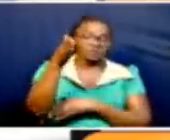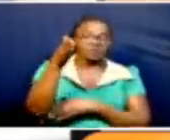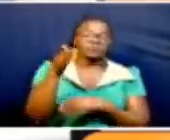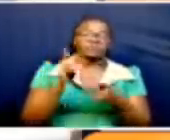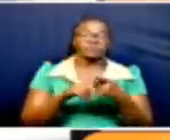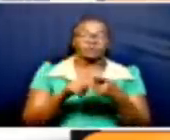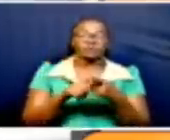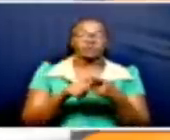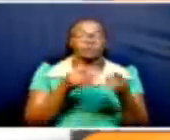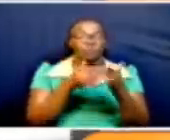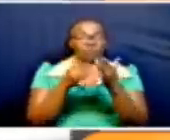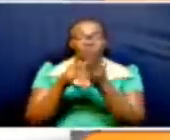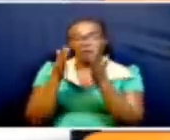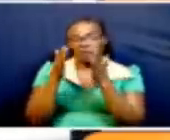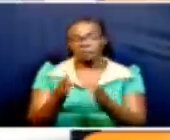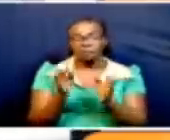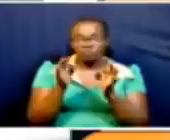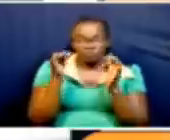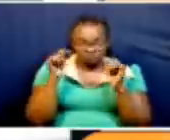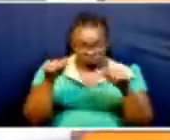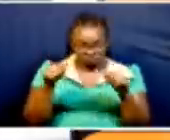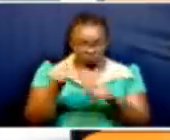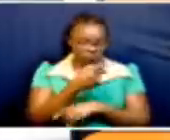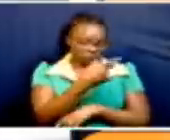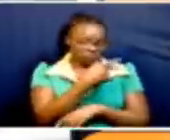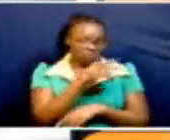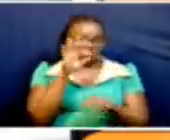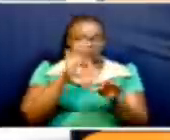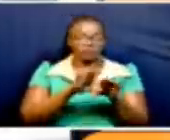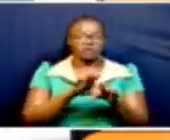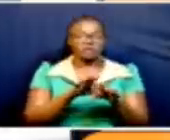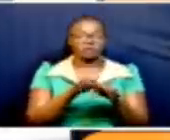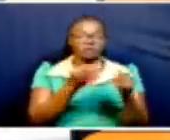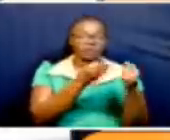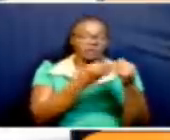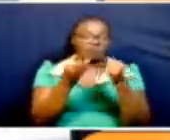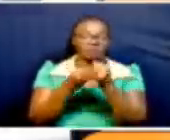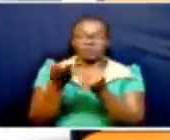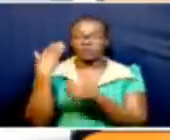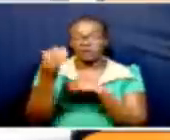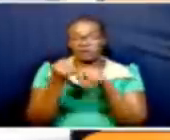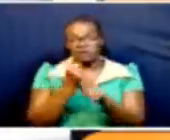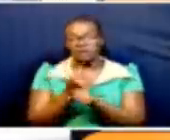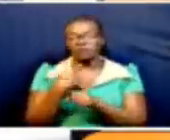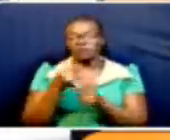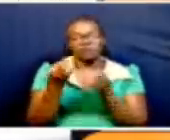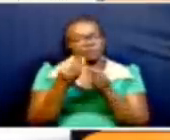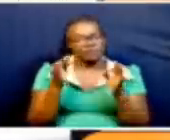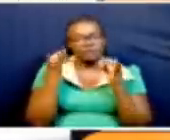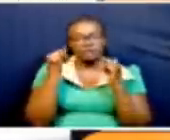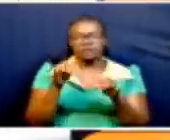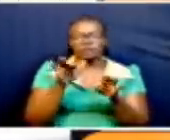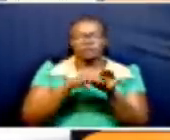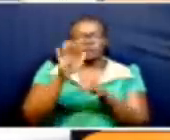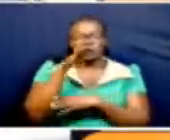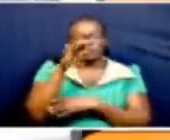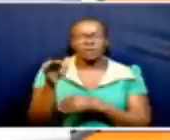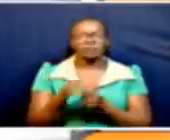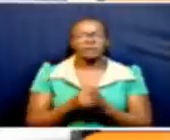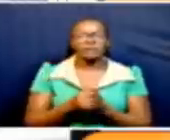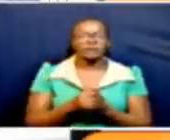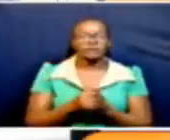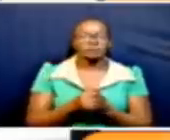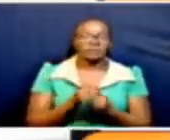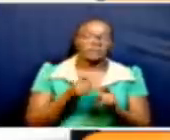somebody. If today me and Babu were elected on 8th of August last year, we are fresh new members of parliament. Babu gets